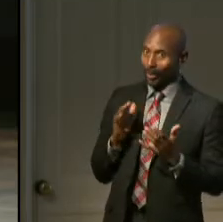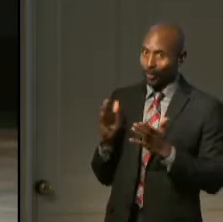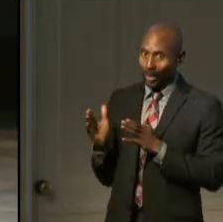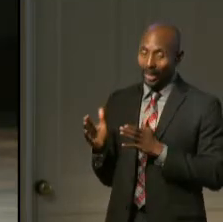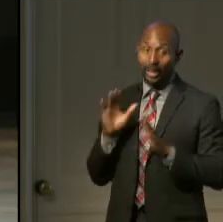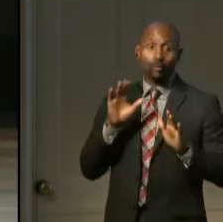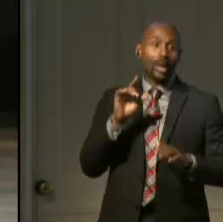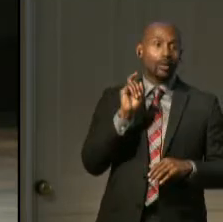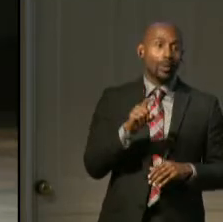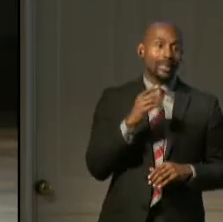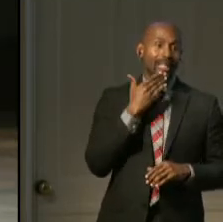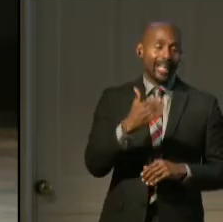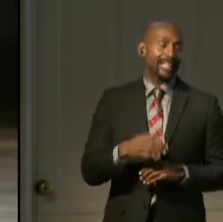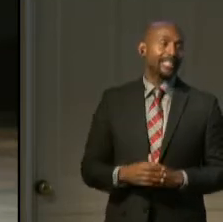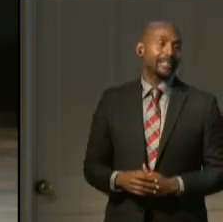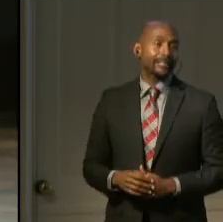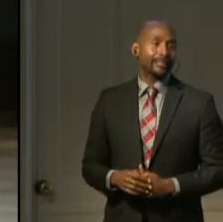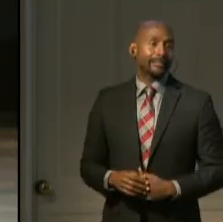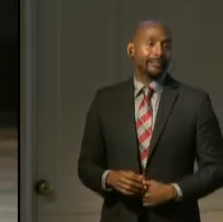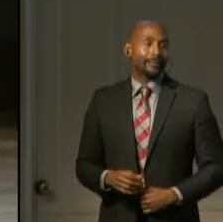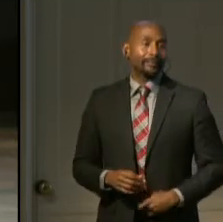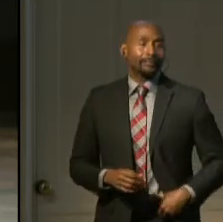thanks.